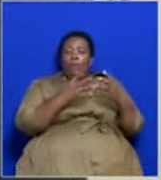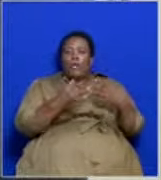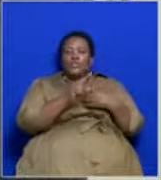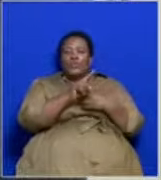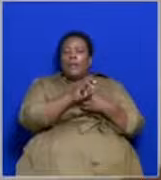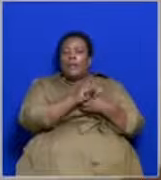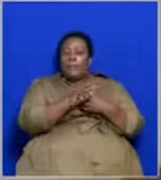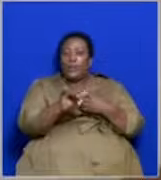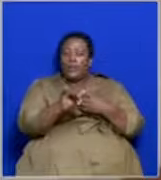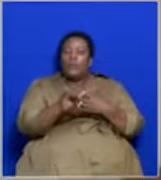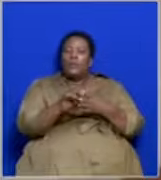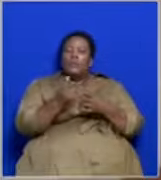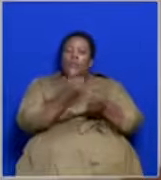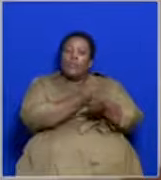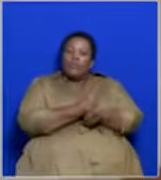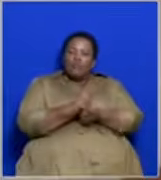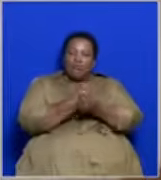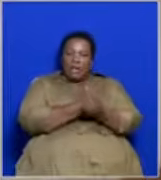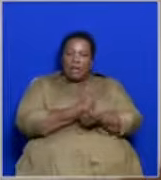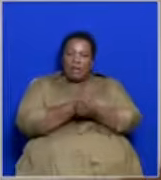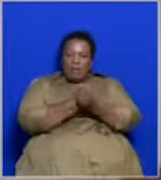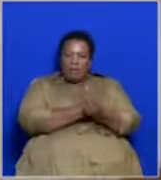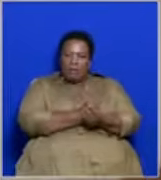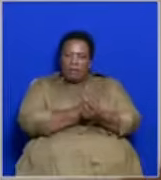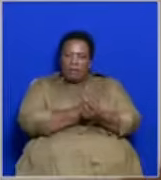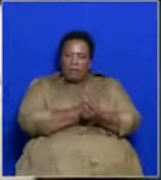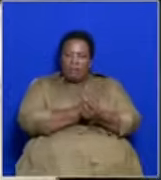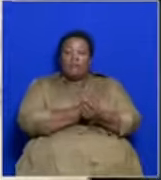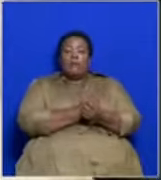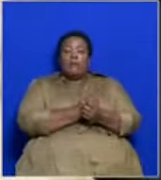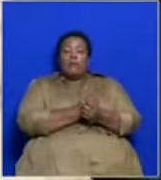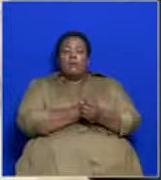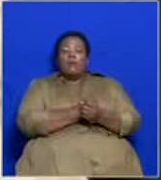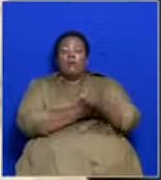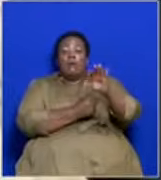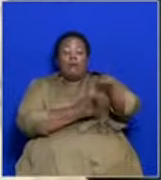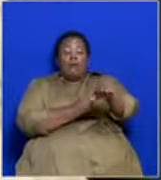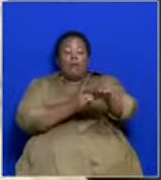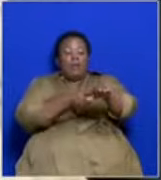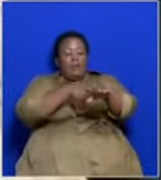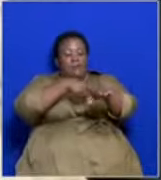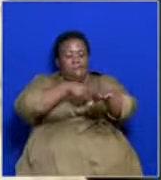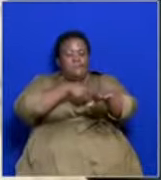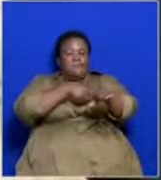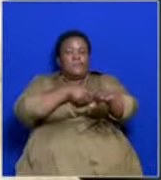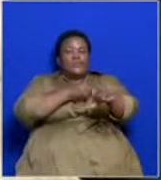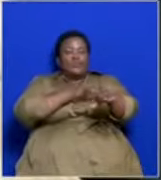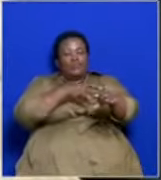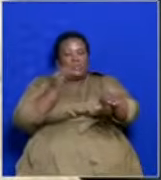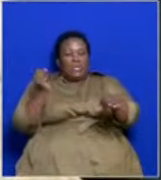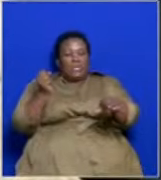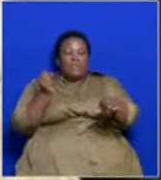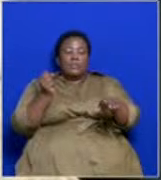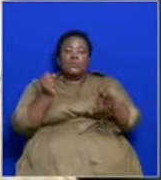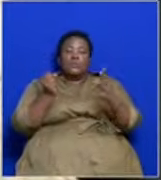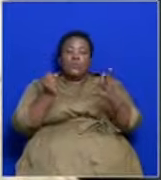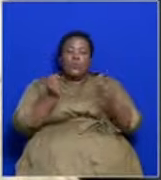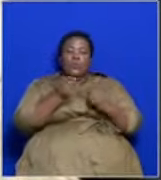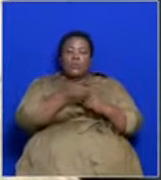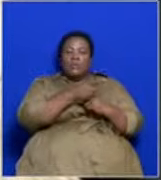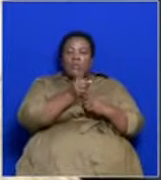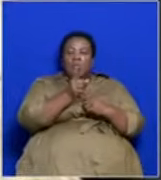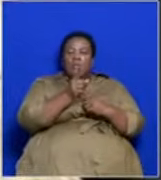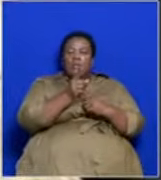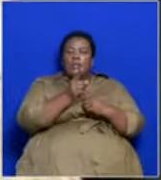was loaded with. On the suspect allegedly fled on arrival of